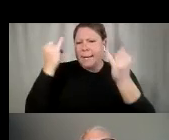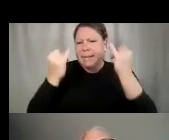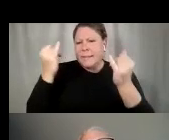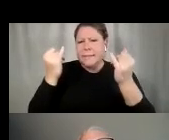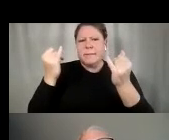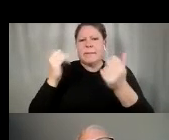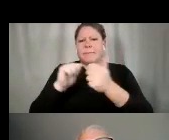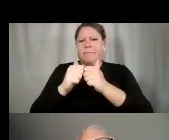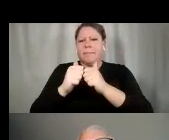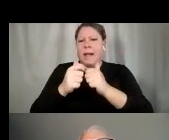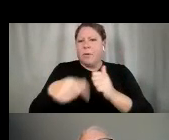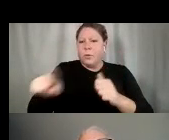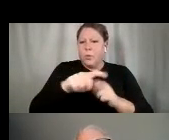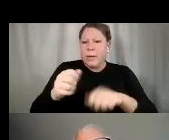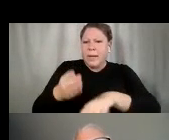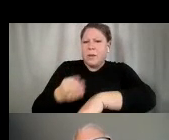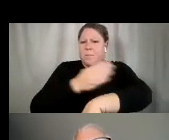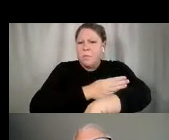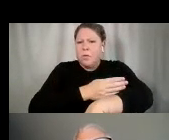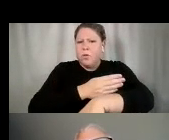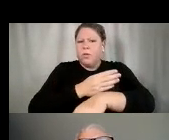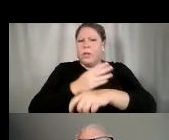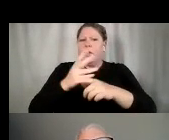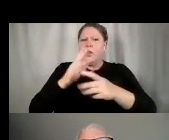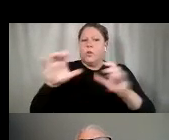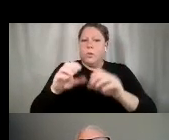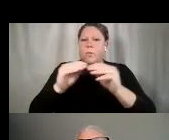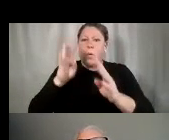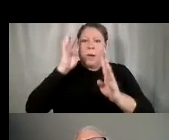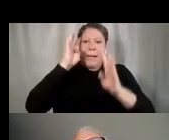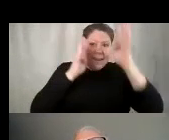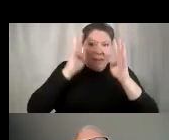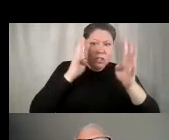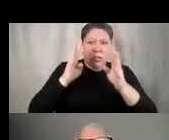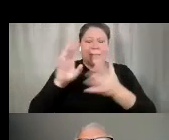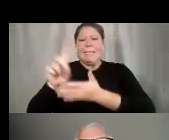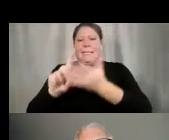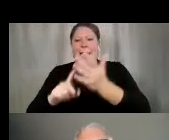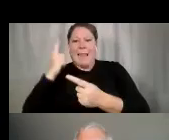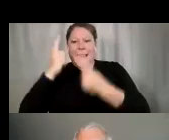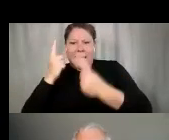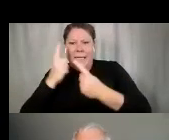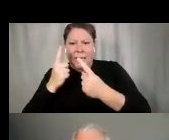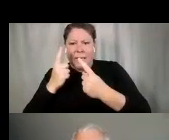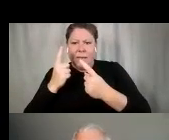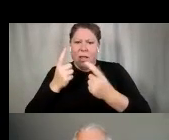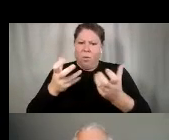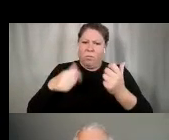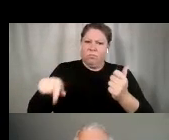use innovation and design thinking, especially in the area of creativity.